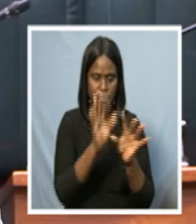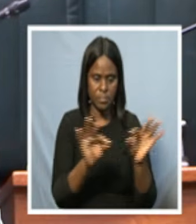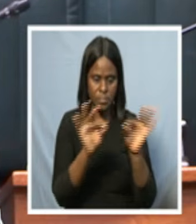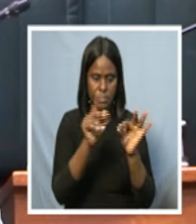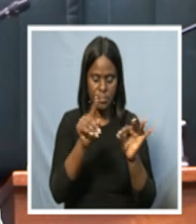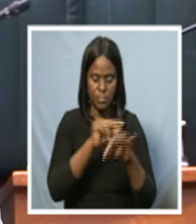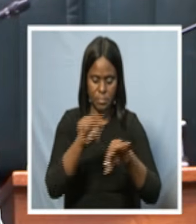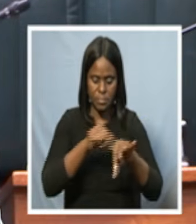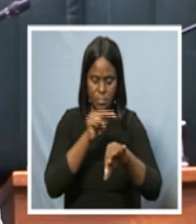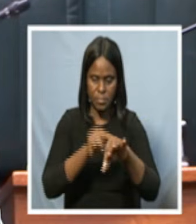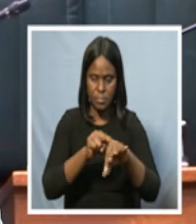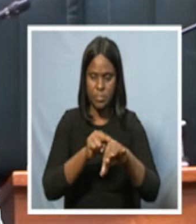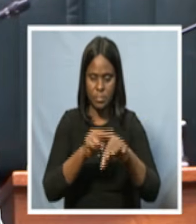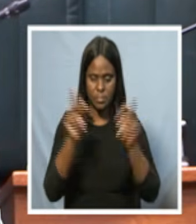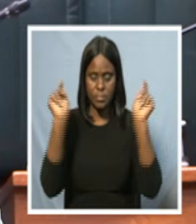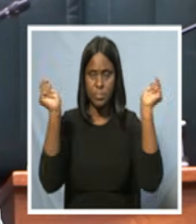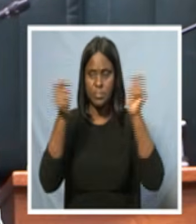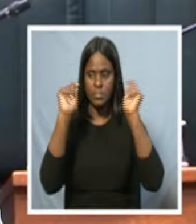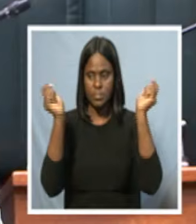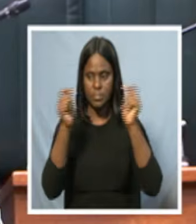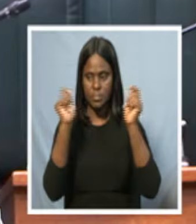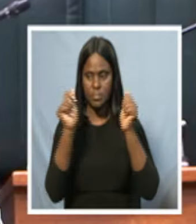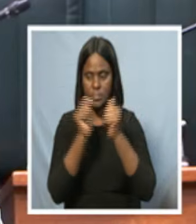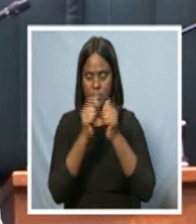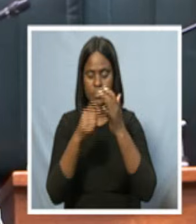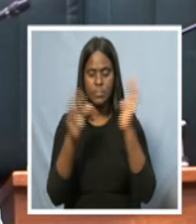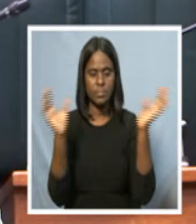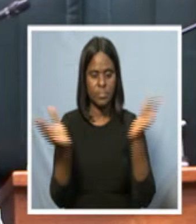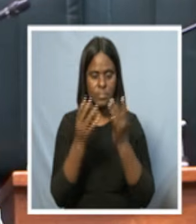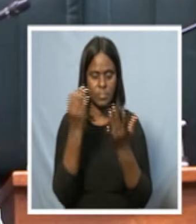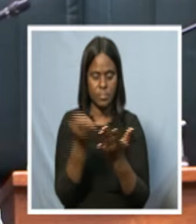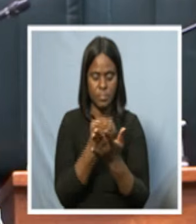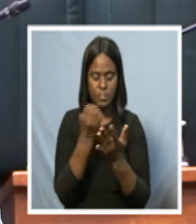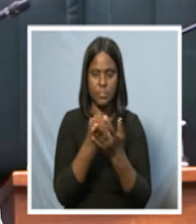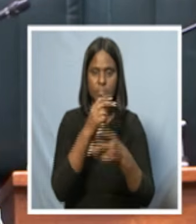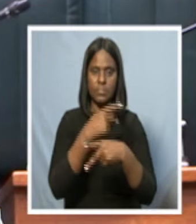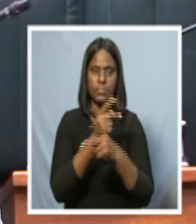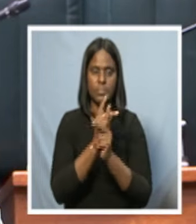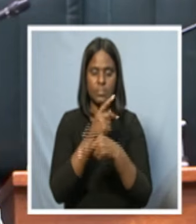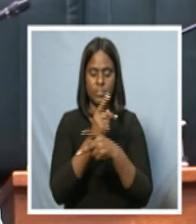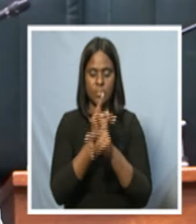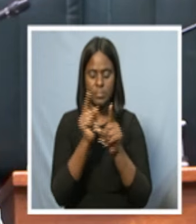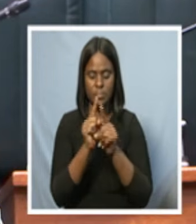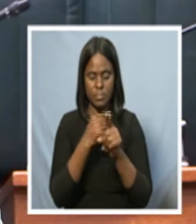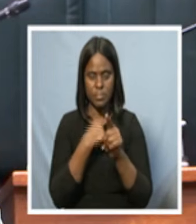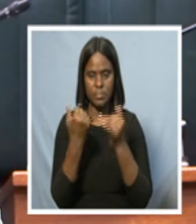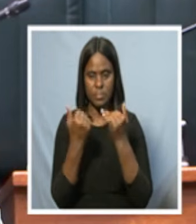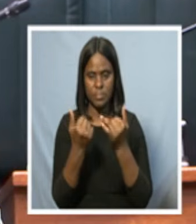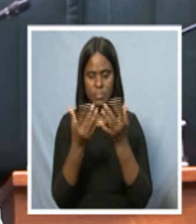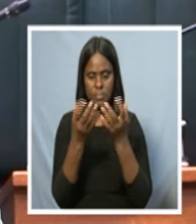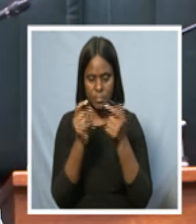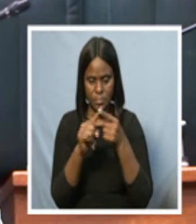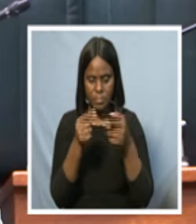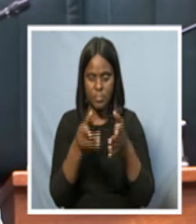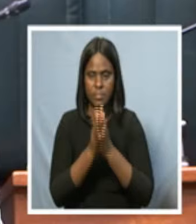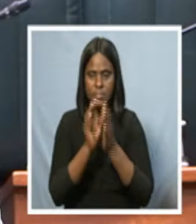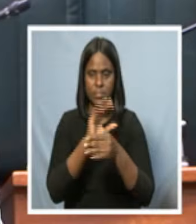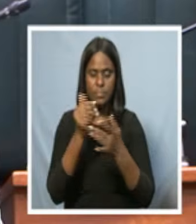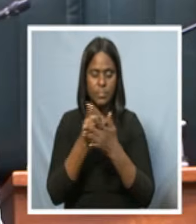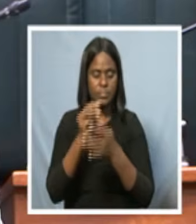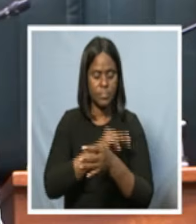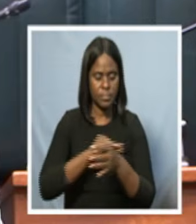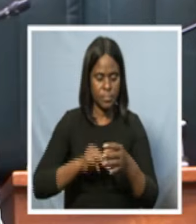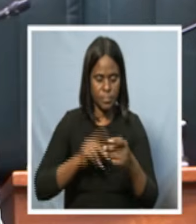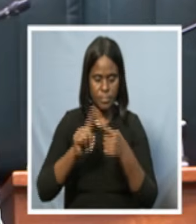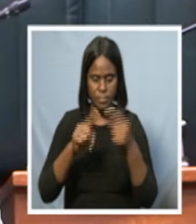of our national commemorations and promoting economic productivity. I would like, therefore, to urge all members